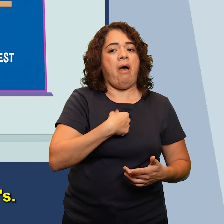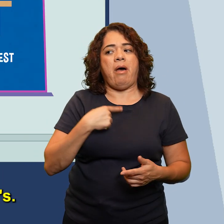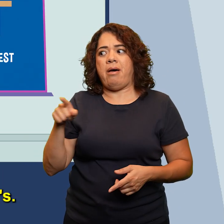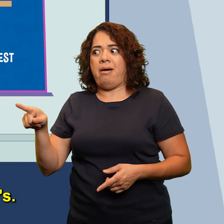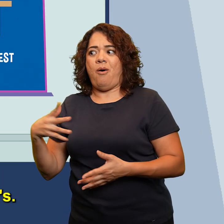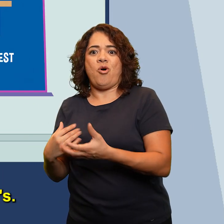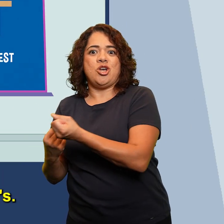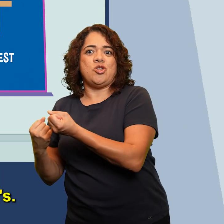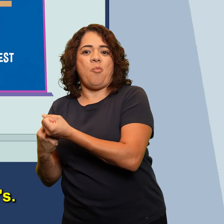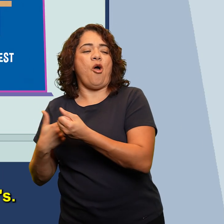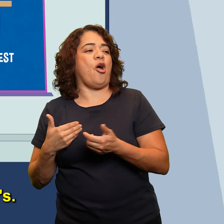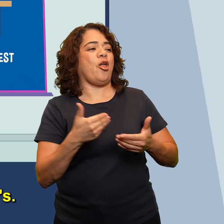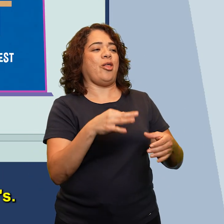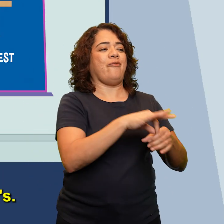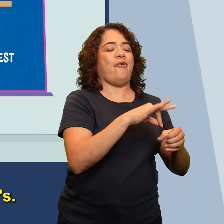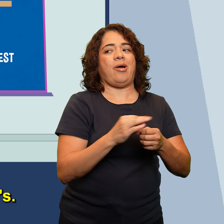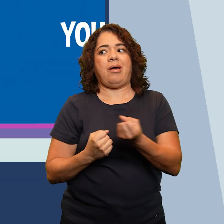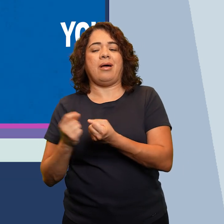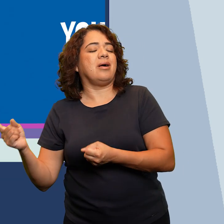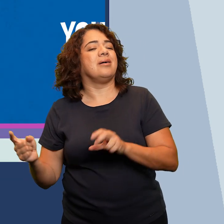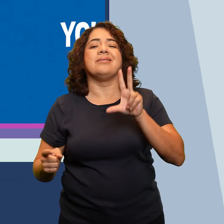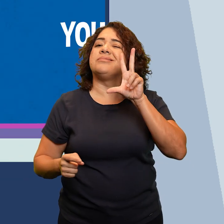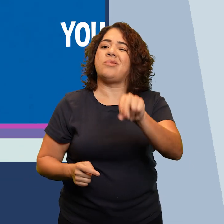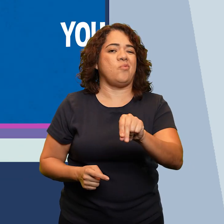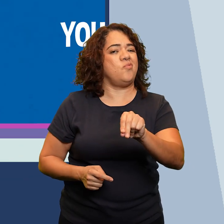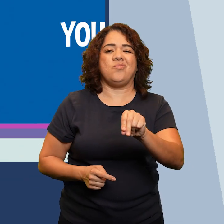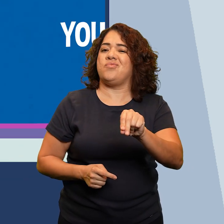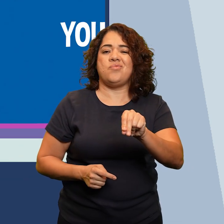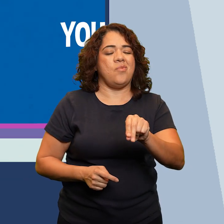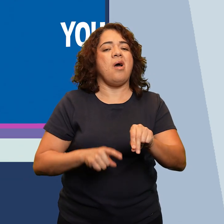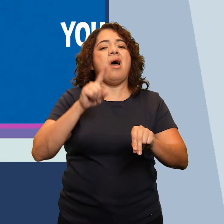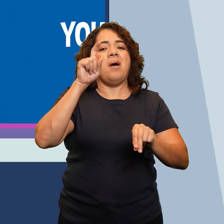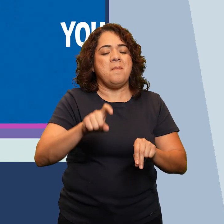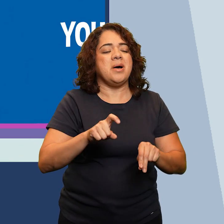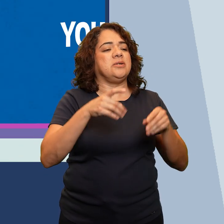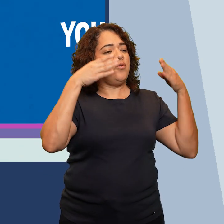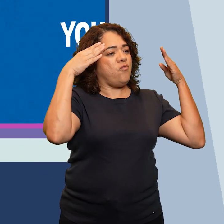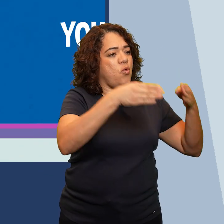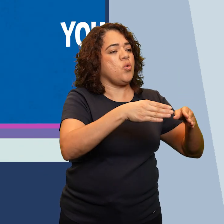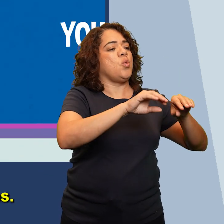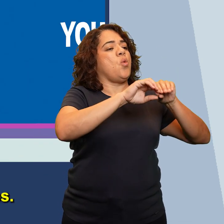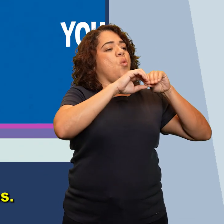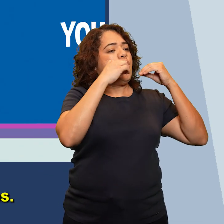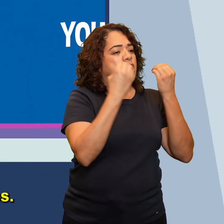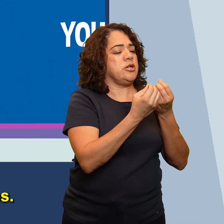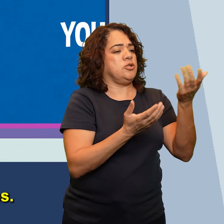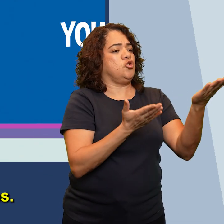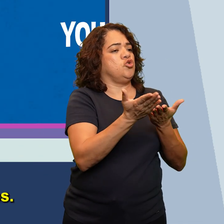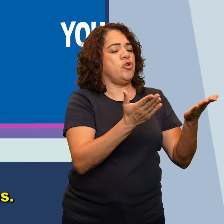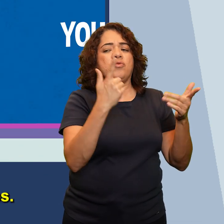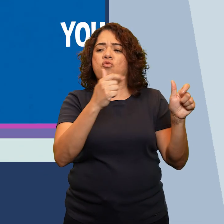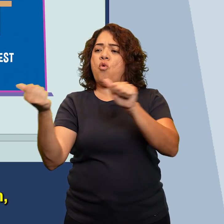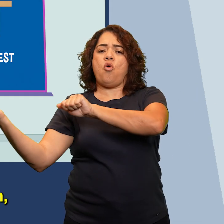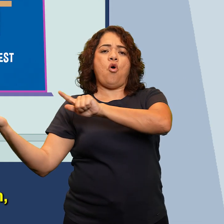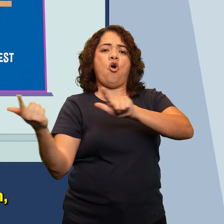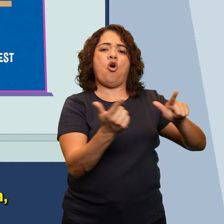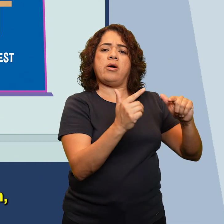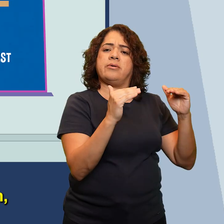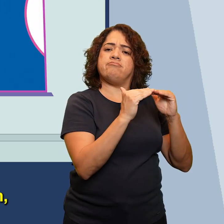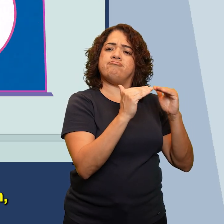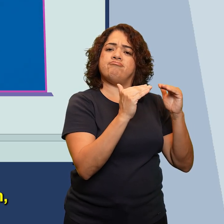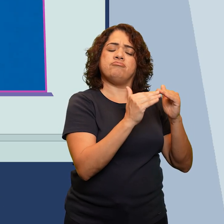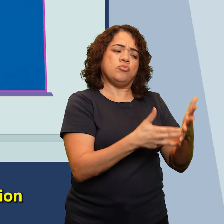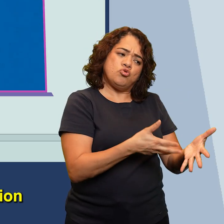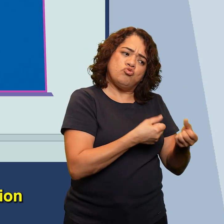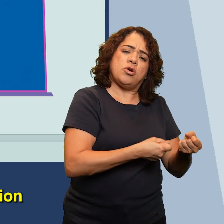may cause you to pick that interest over the board's. You must be looking out for the organization first and foremost, to benefit everyone it serves. Well,